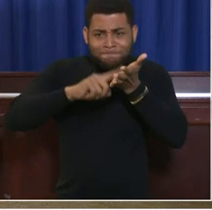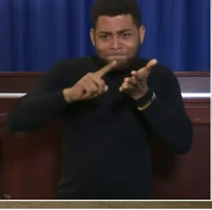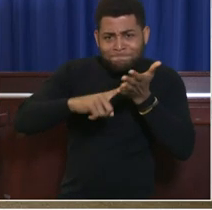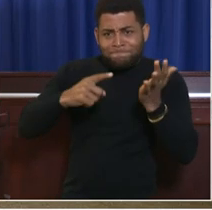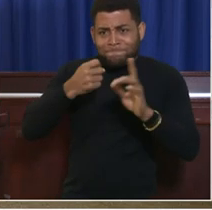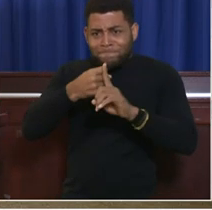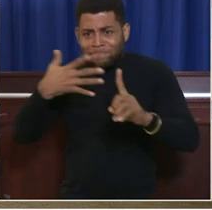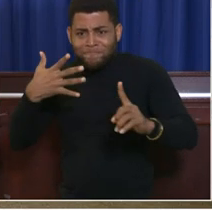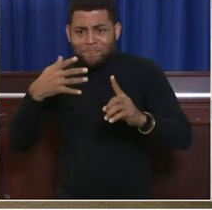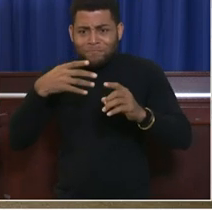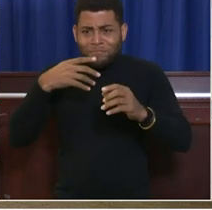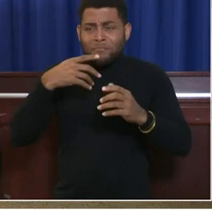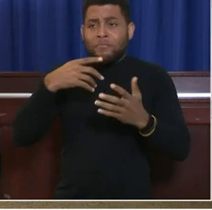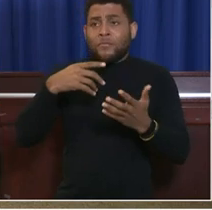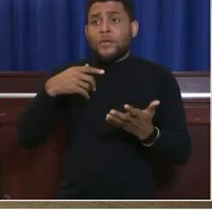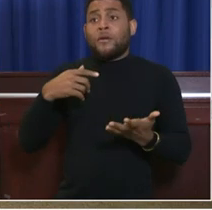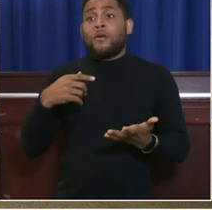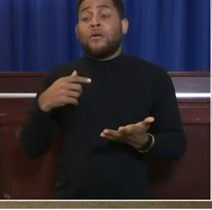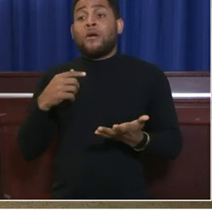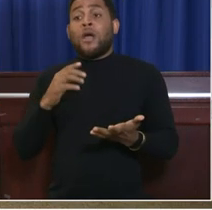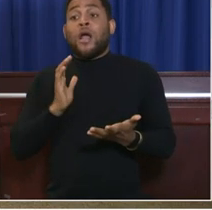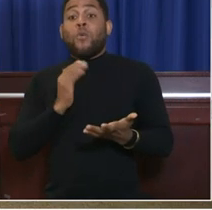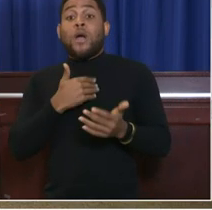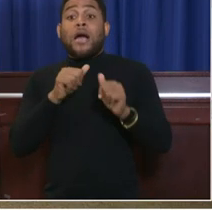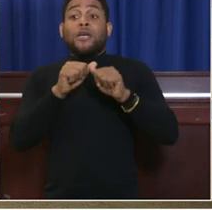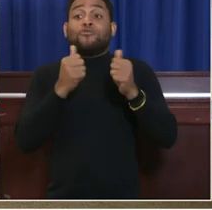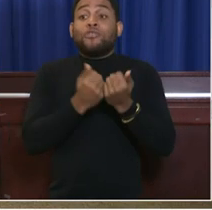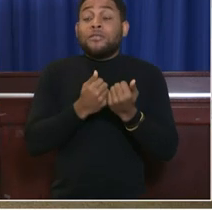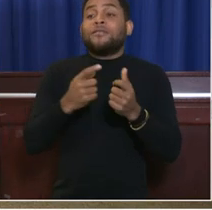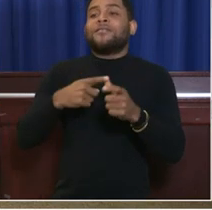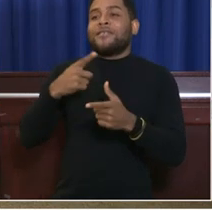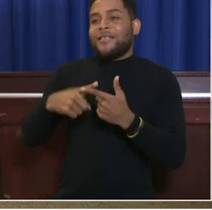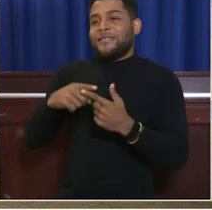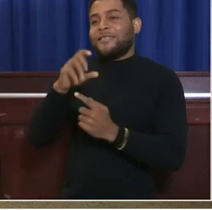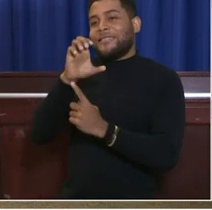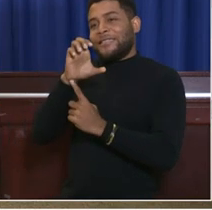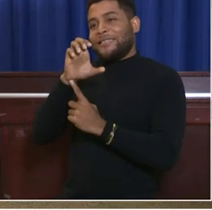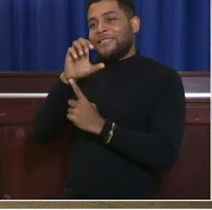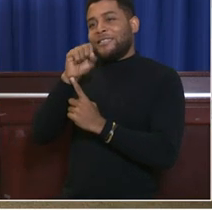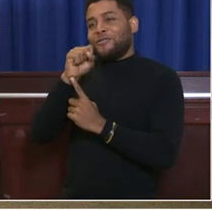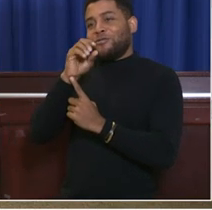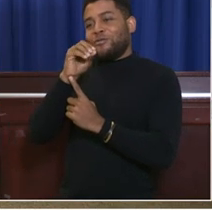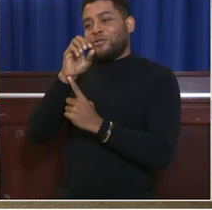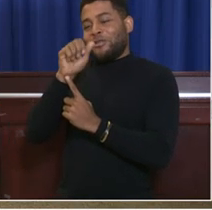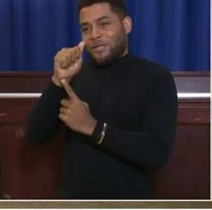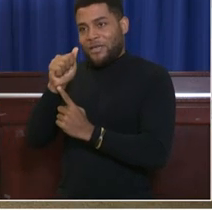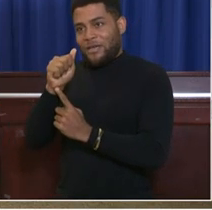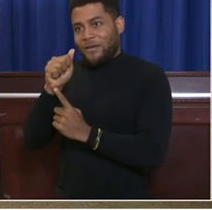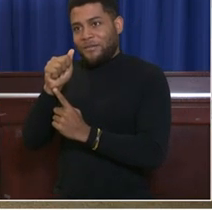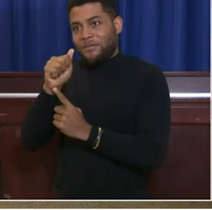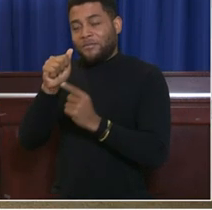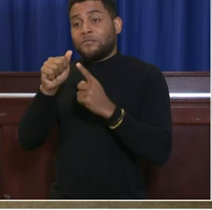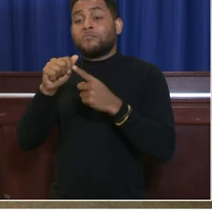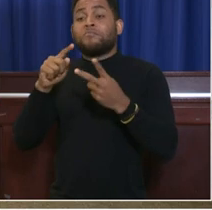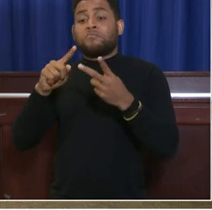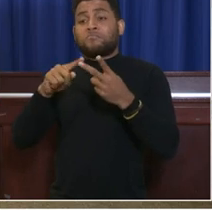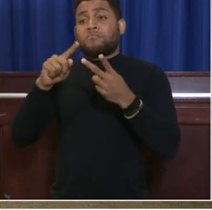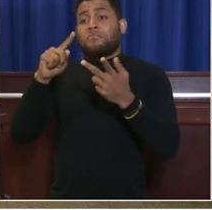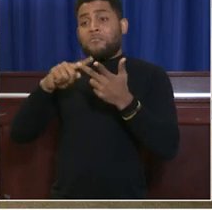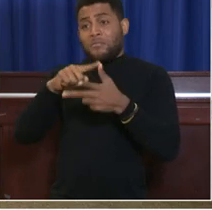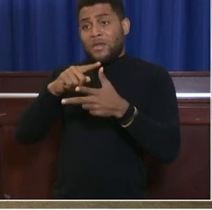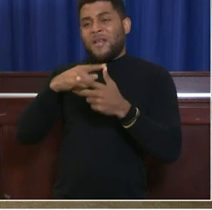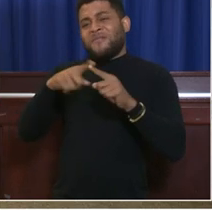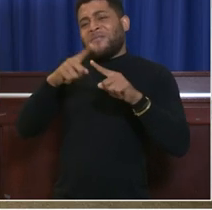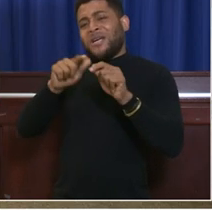known as CSOSA, and the Pretrial Services Agency, noticed a spike in arrests and gun-related offenses